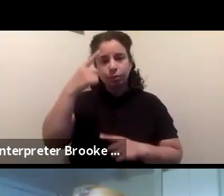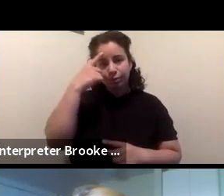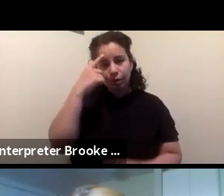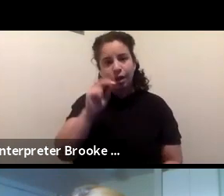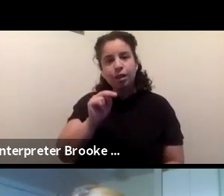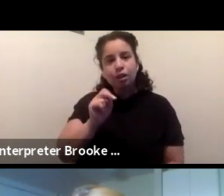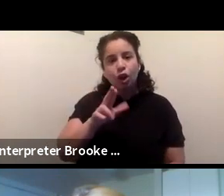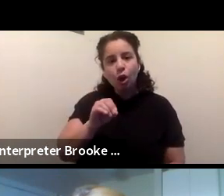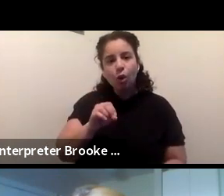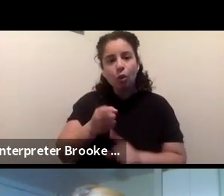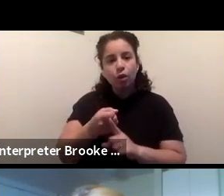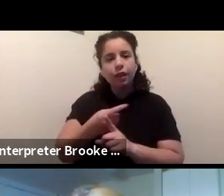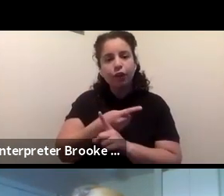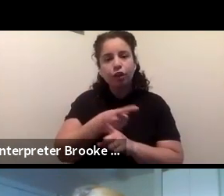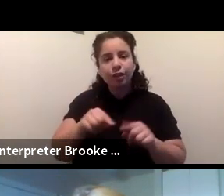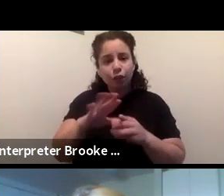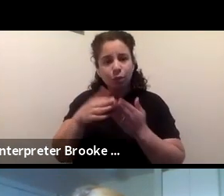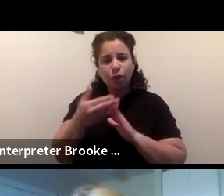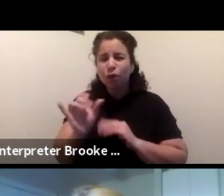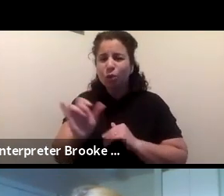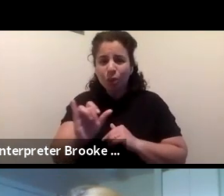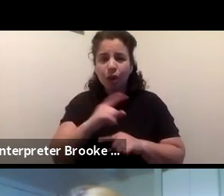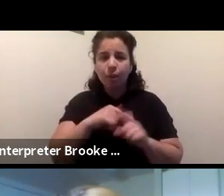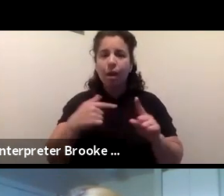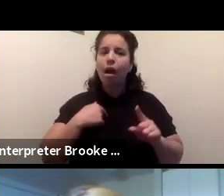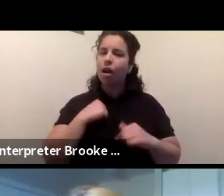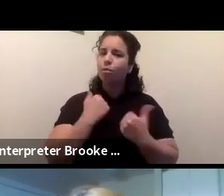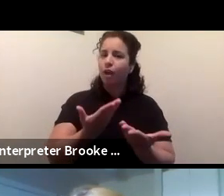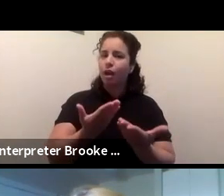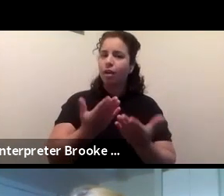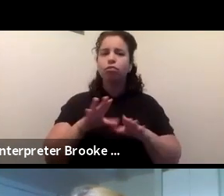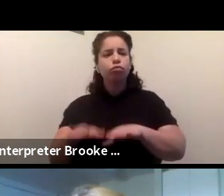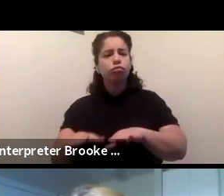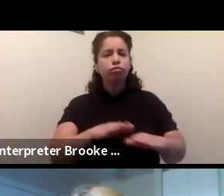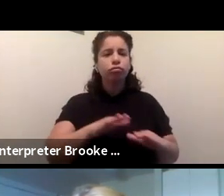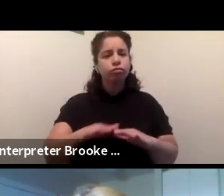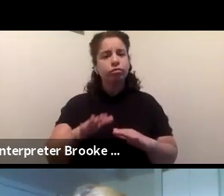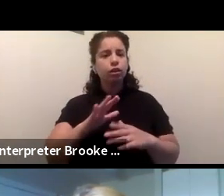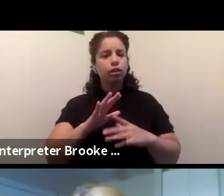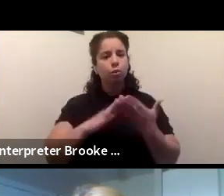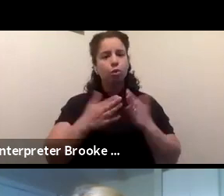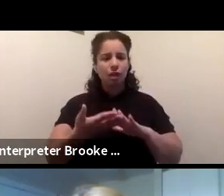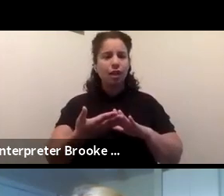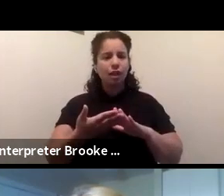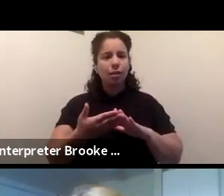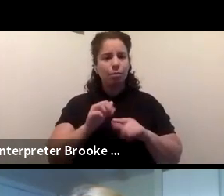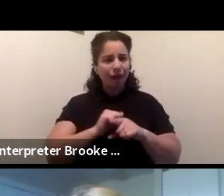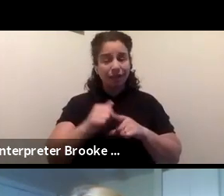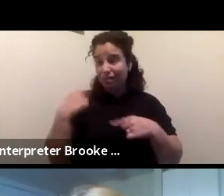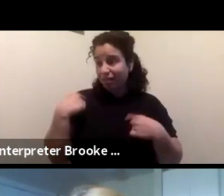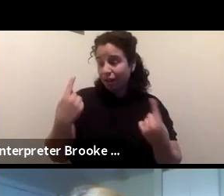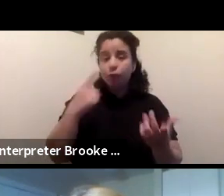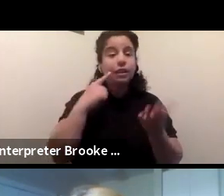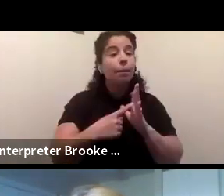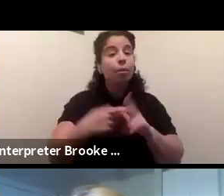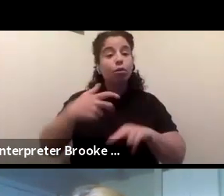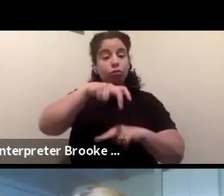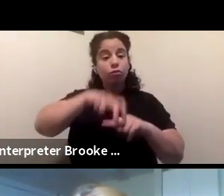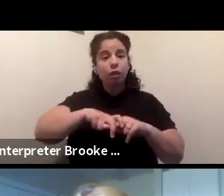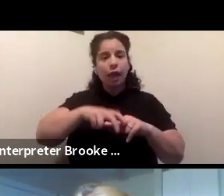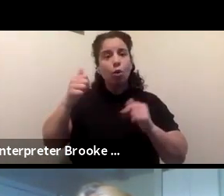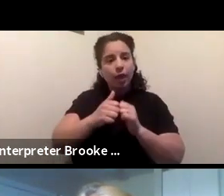been producing relaxed performances my entire life because I like to have an audience that maybe has some children in it and they need relaxed spaces. So I